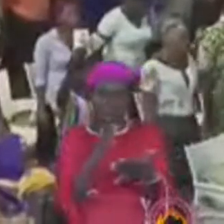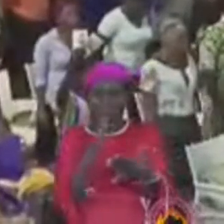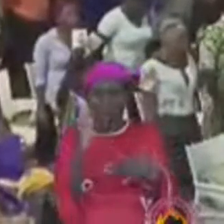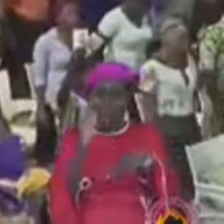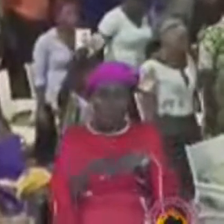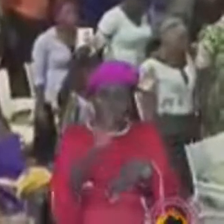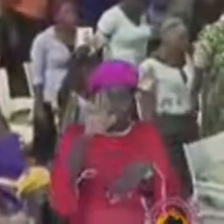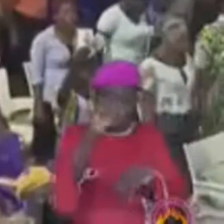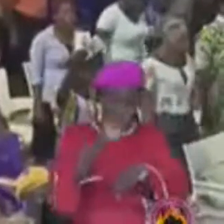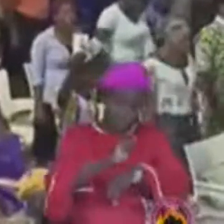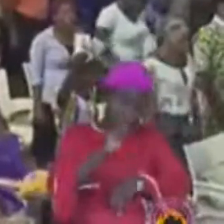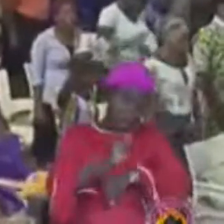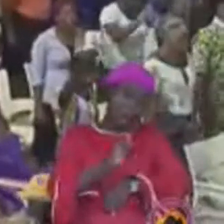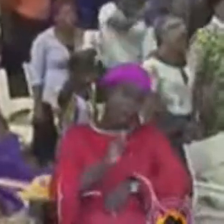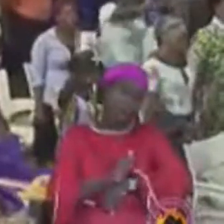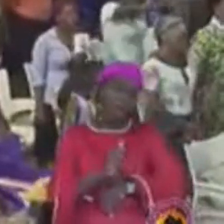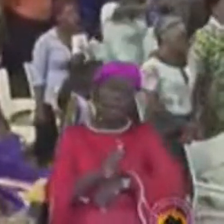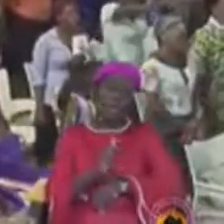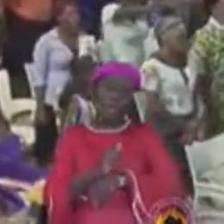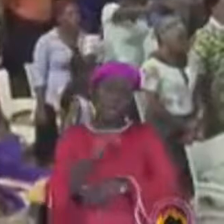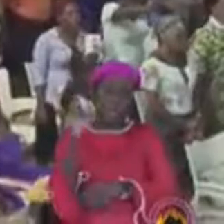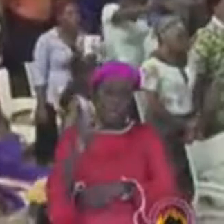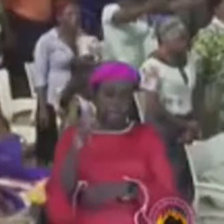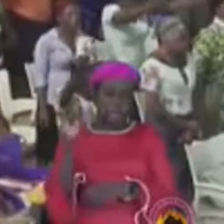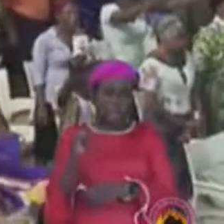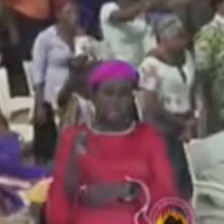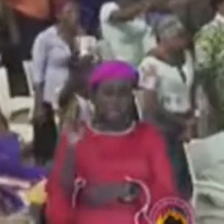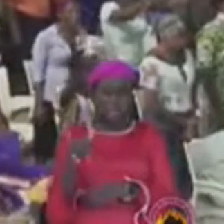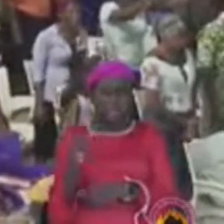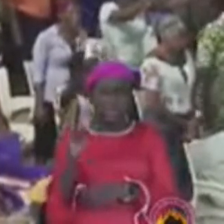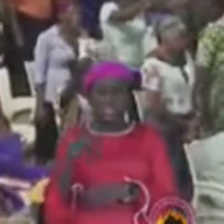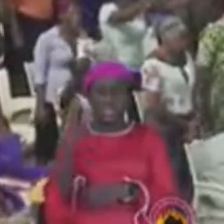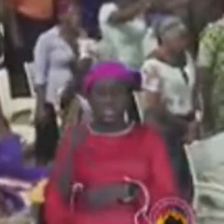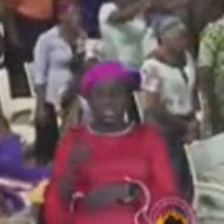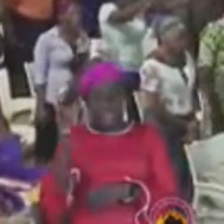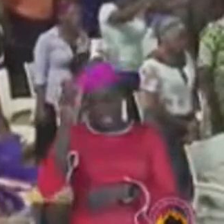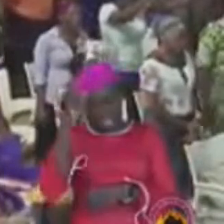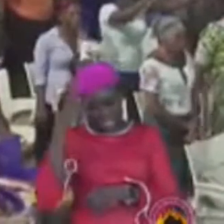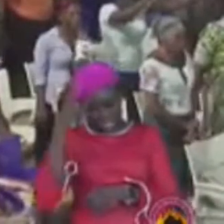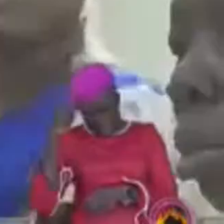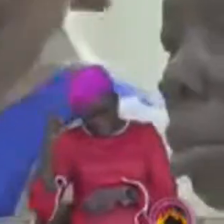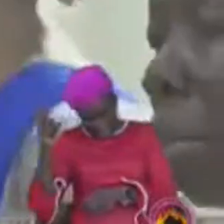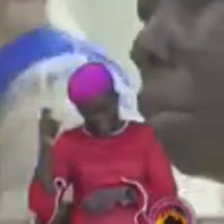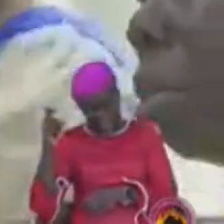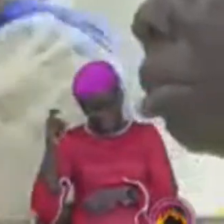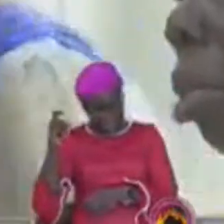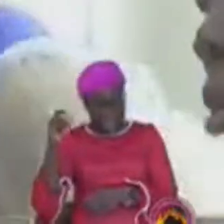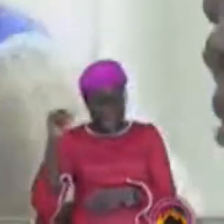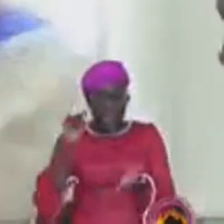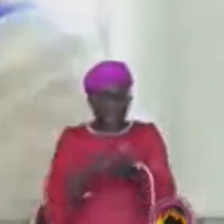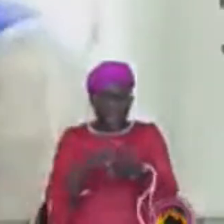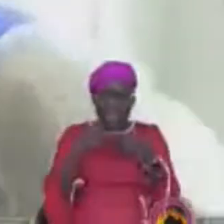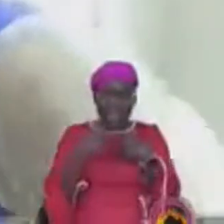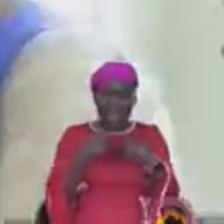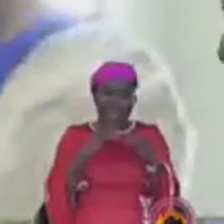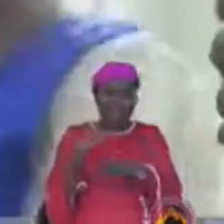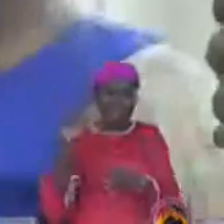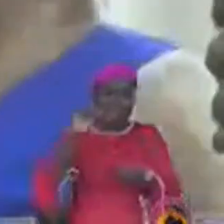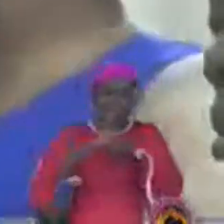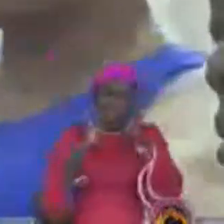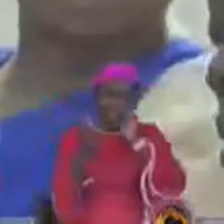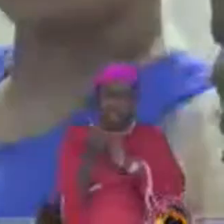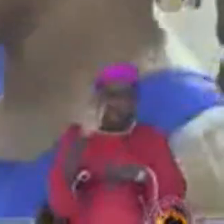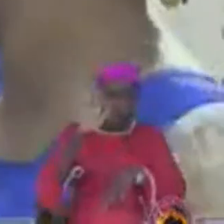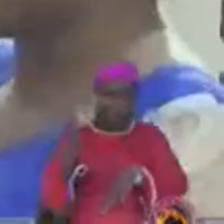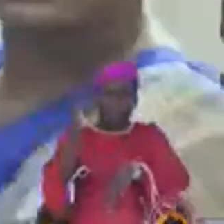on your work. Yes. Those satanic dreams that have been placing embargo on your works.